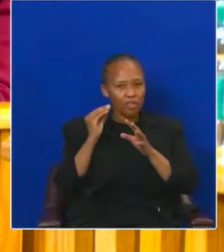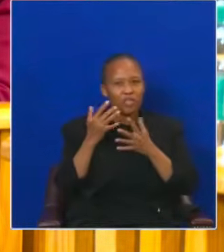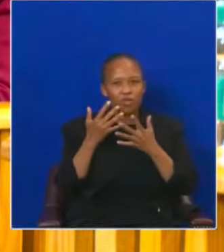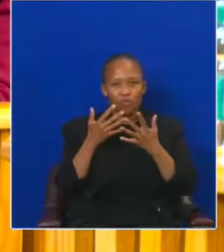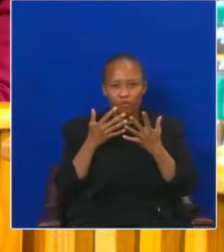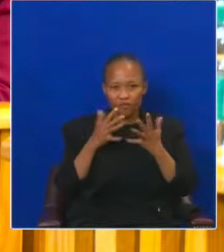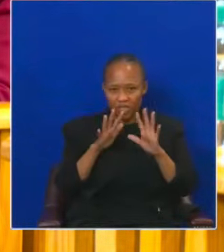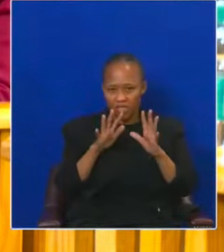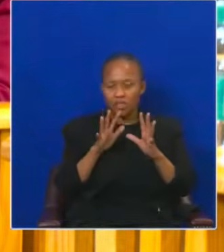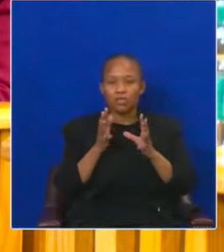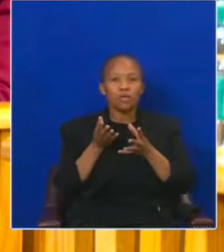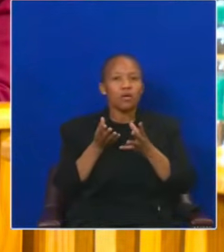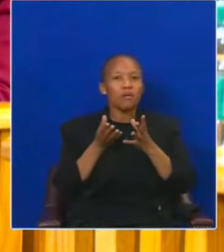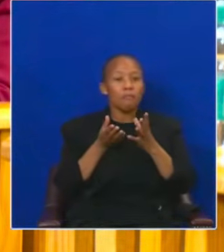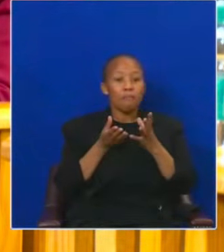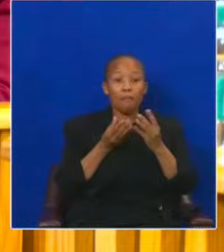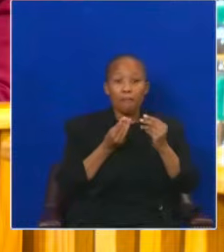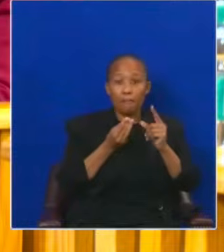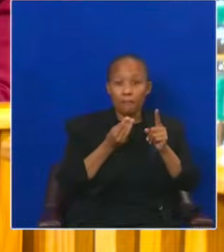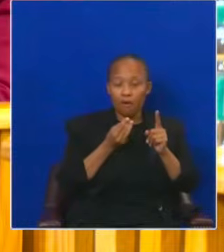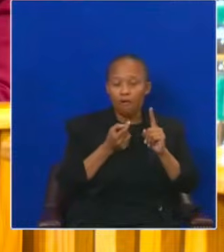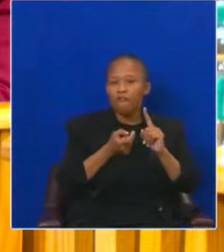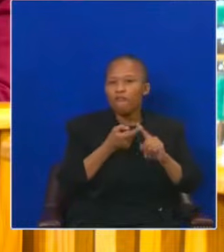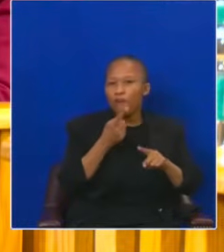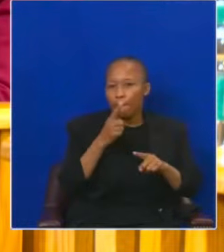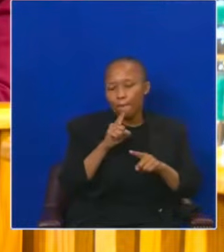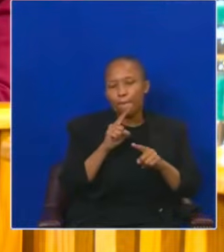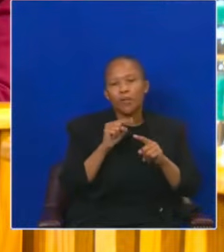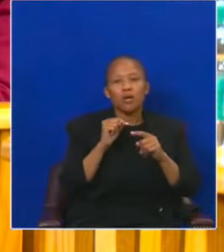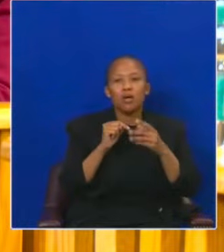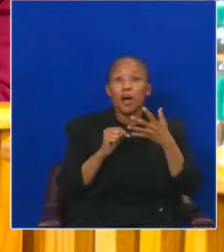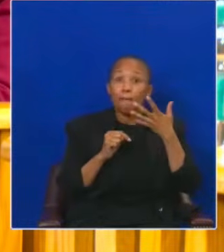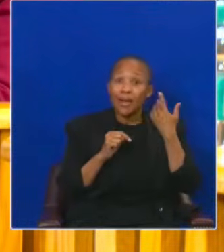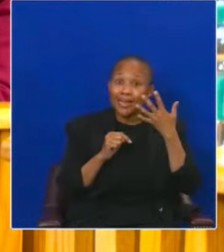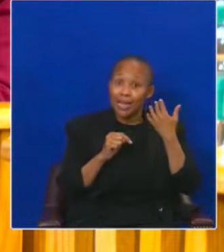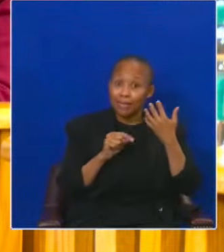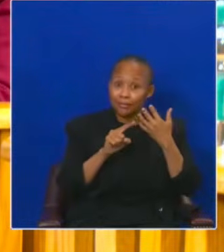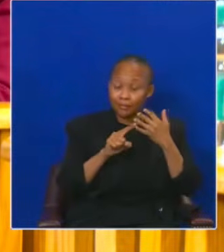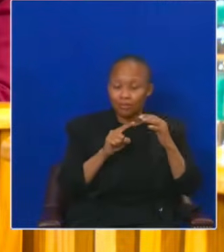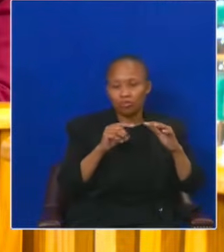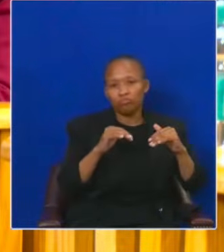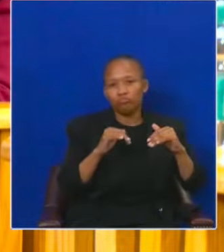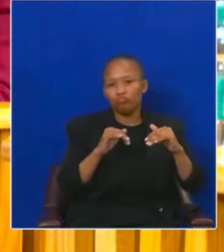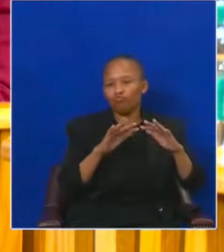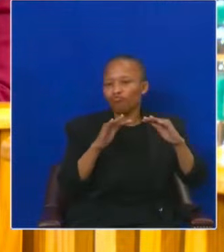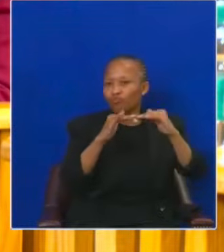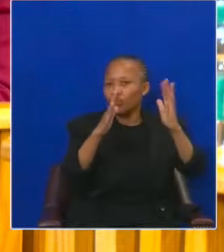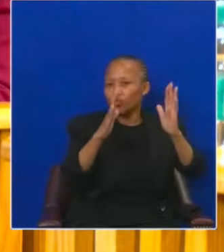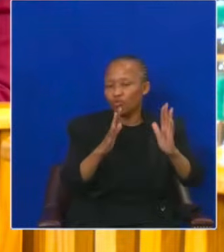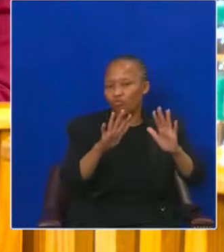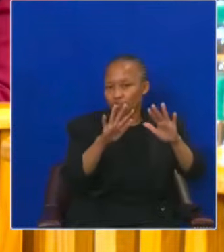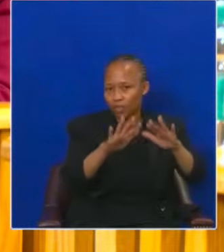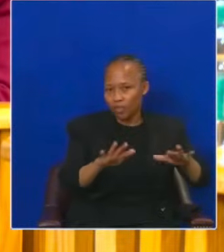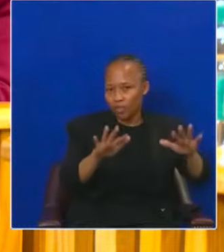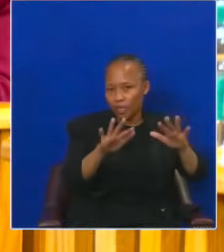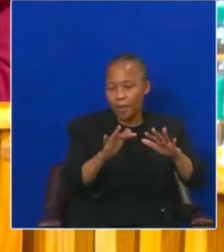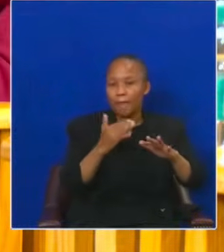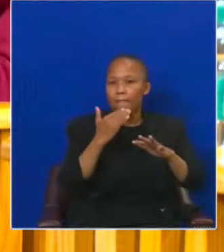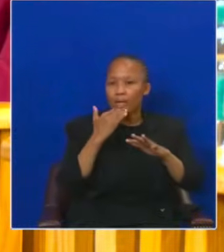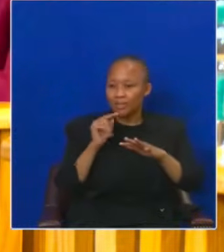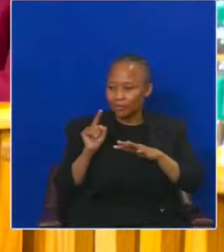residence. Could you please take the commission through the contents of paragraph 51 in your own words?